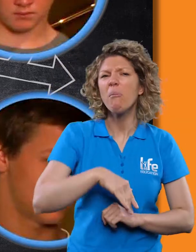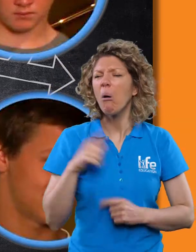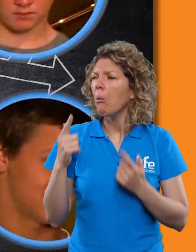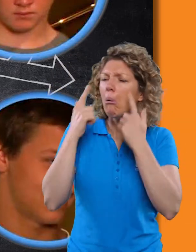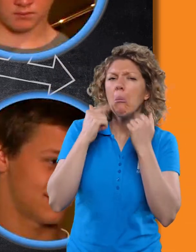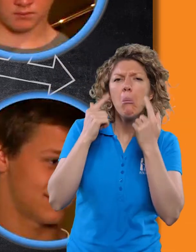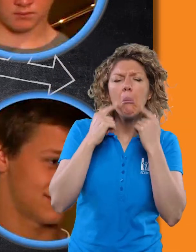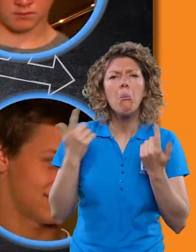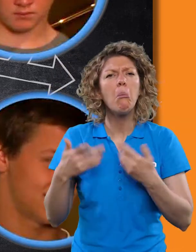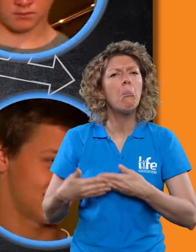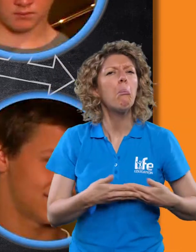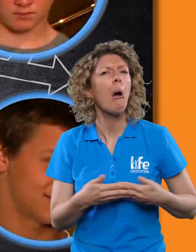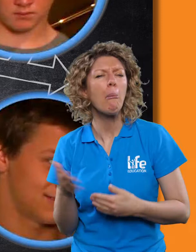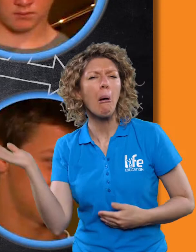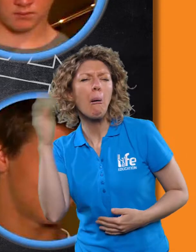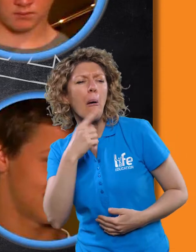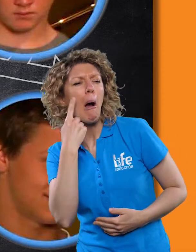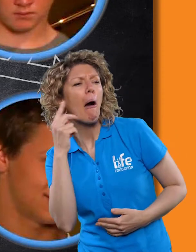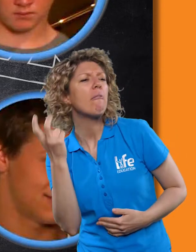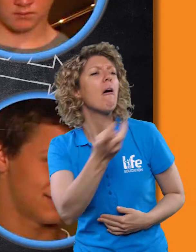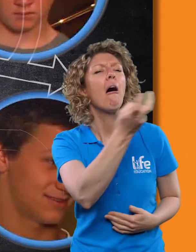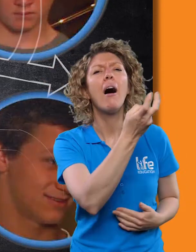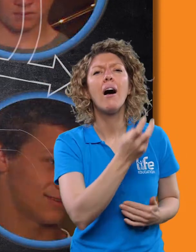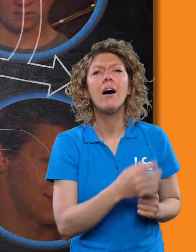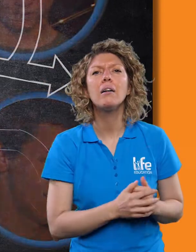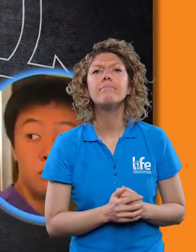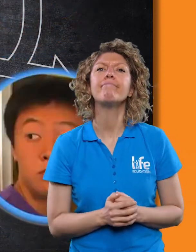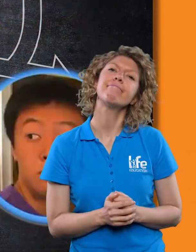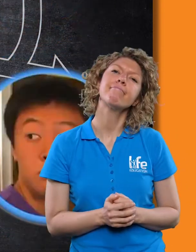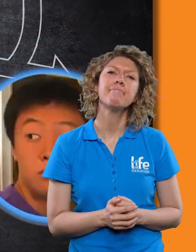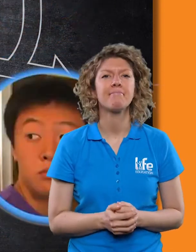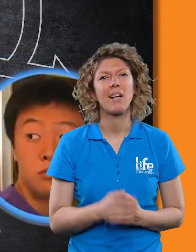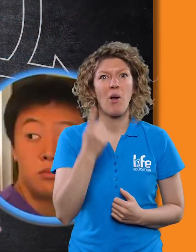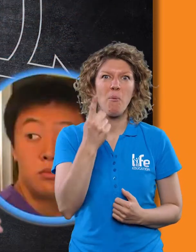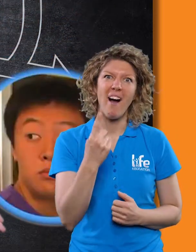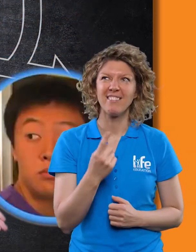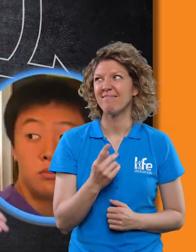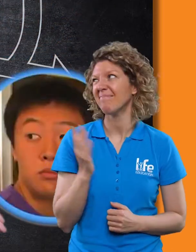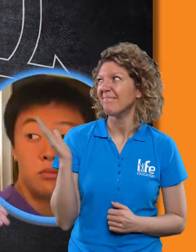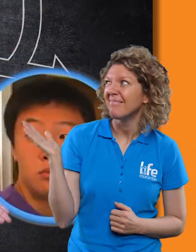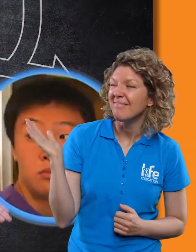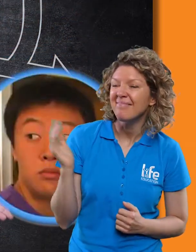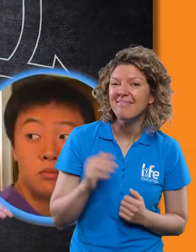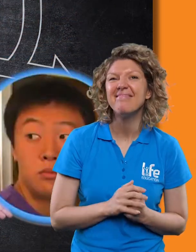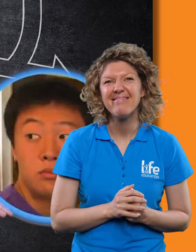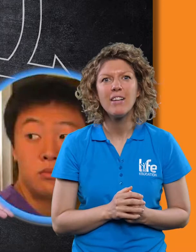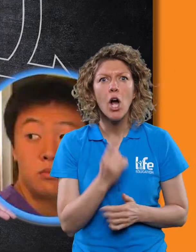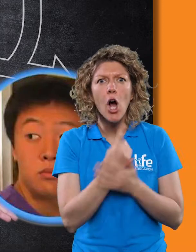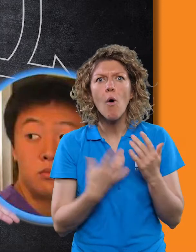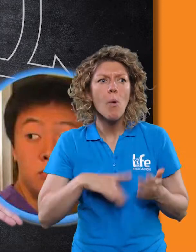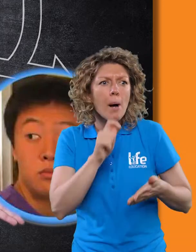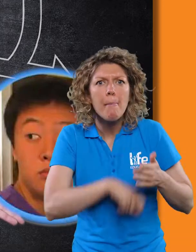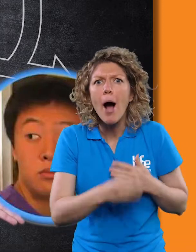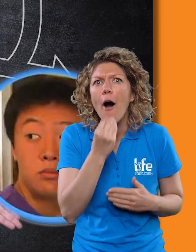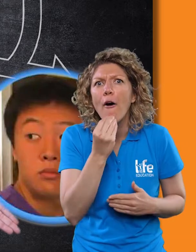Gabby?" and even calling them wimps. And then there's David. David just seems to want to go to the